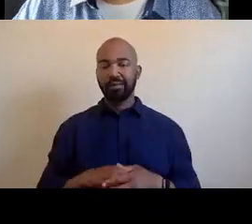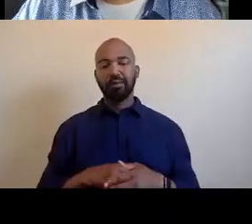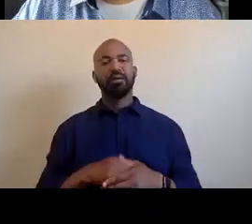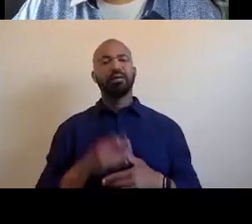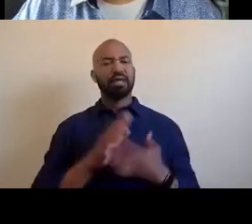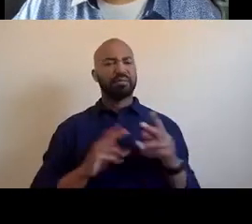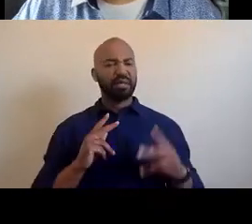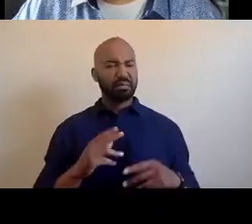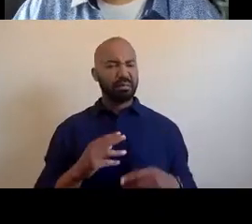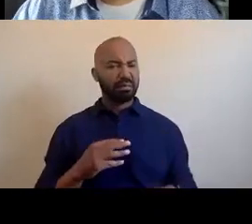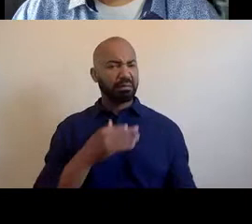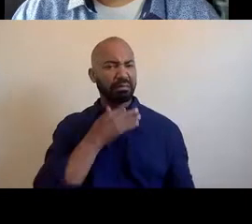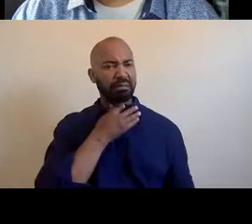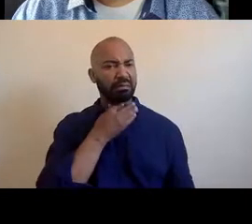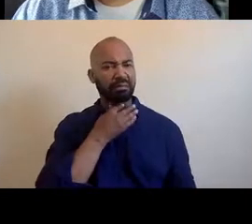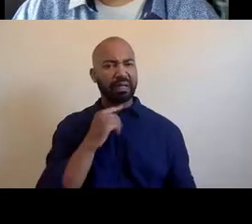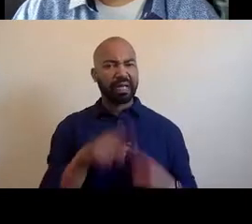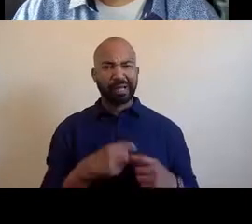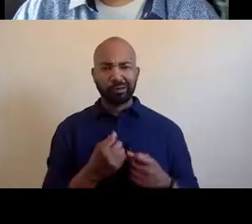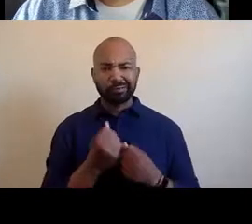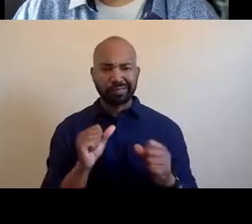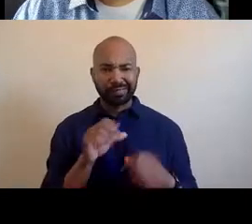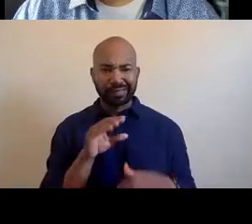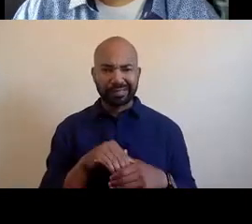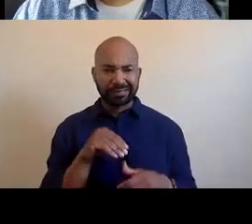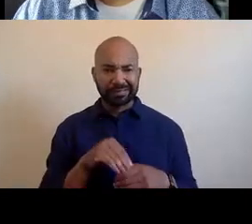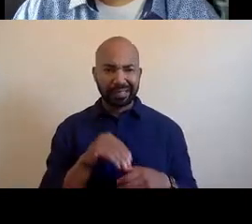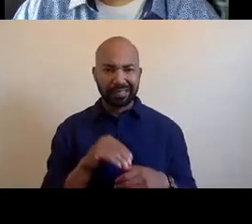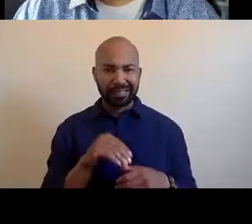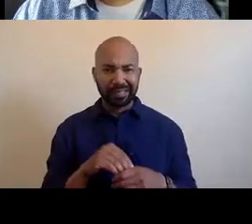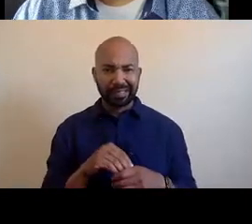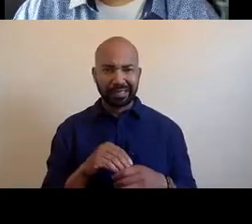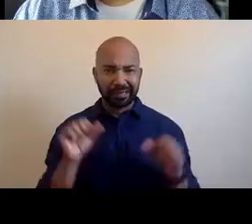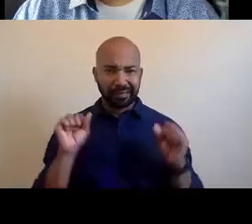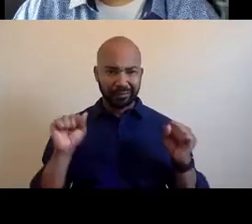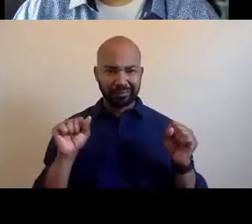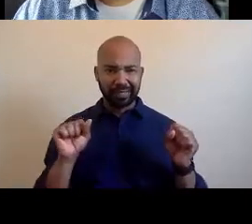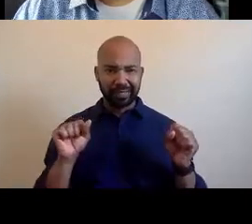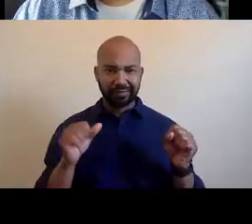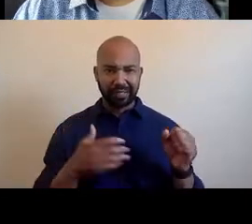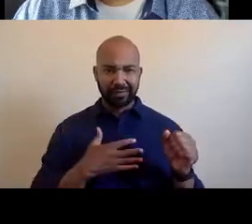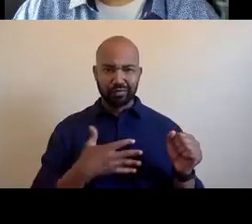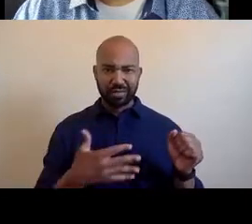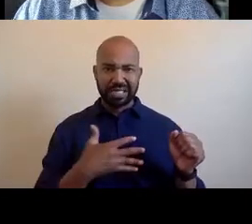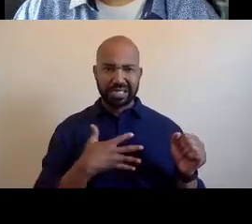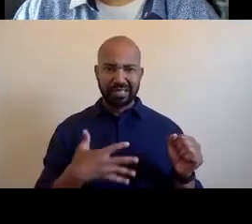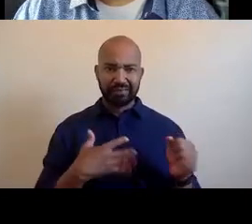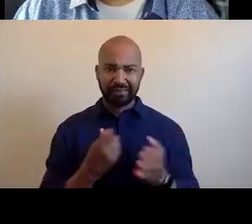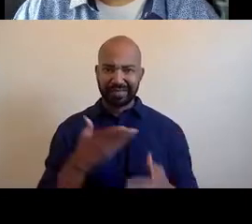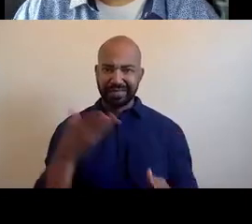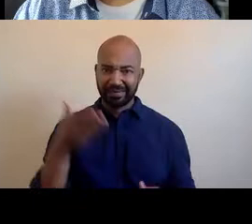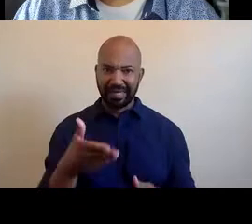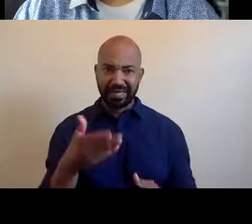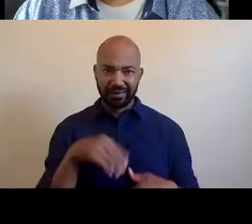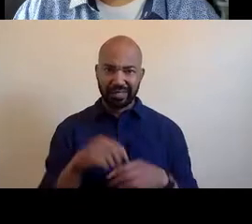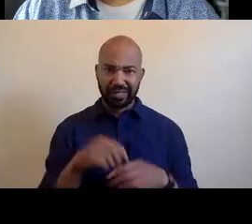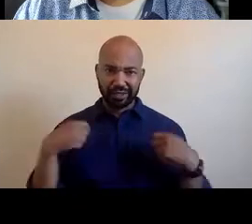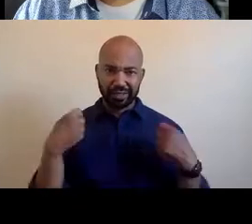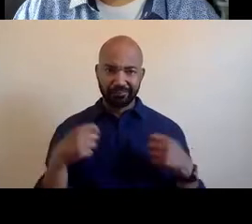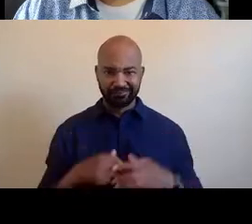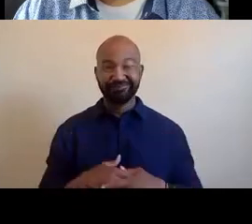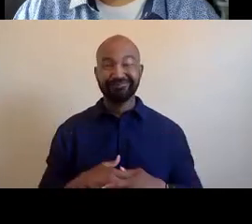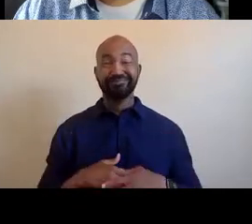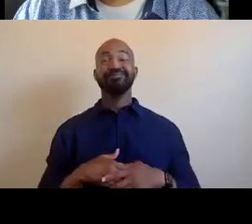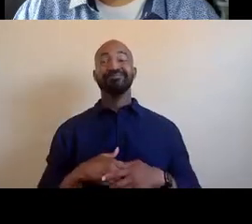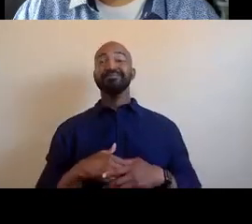about the safety of being indoors, exercising and breathing and whatnot. That's a good question. I would